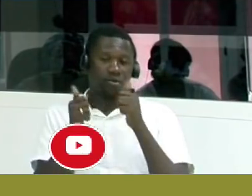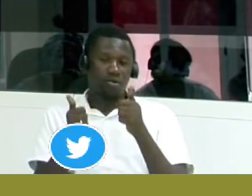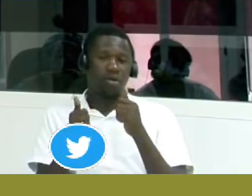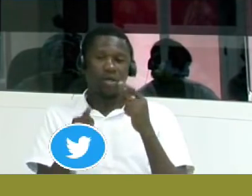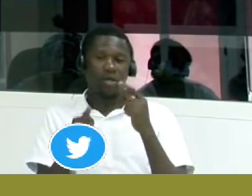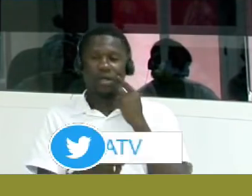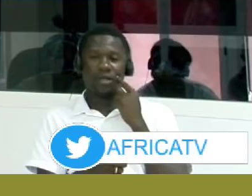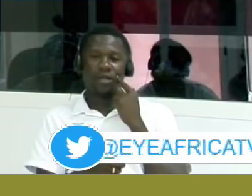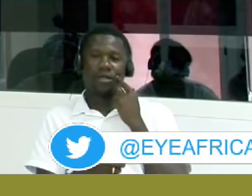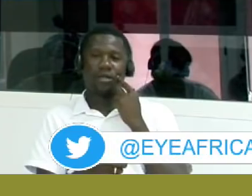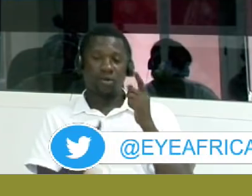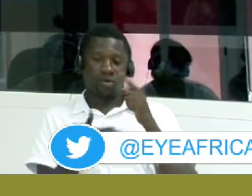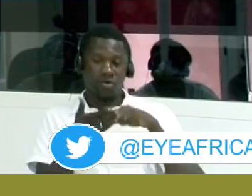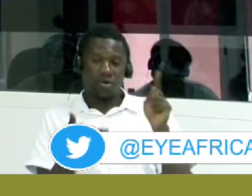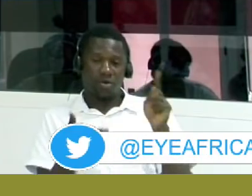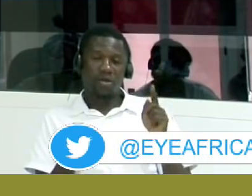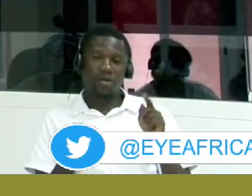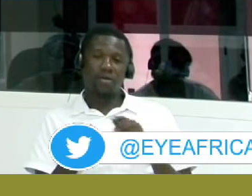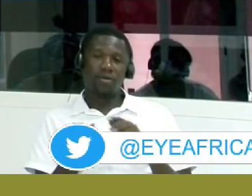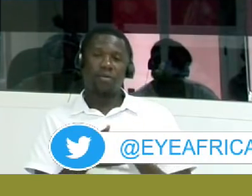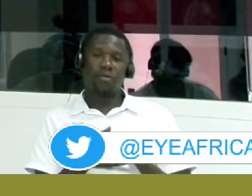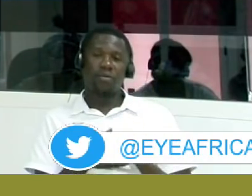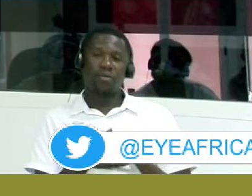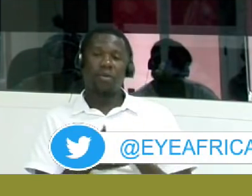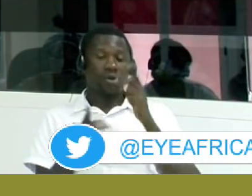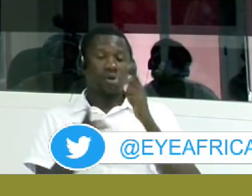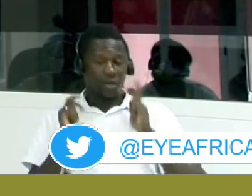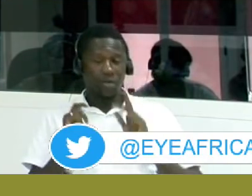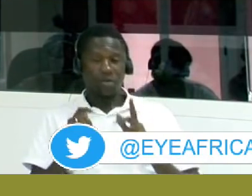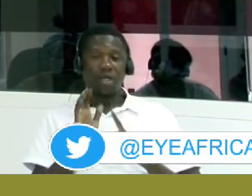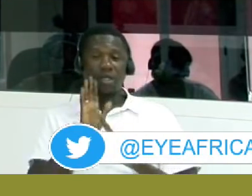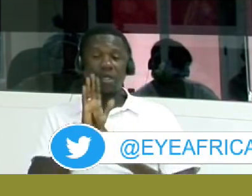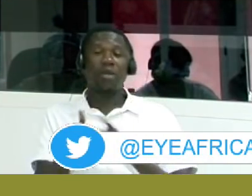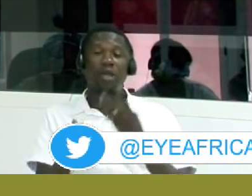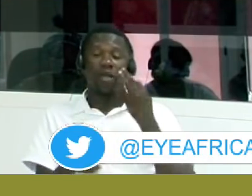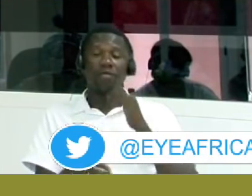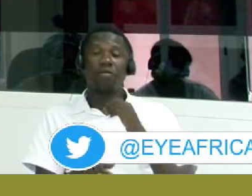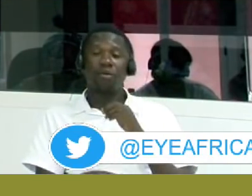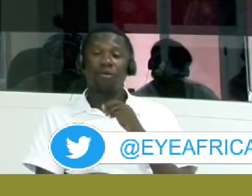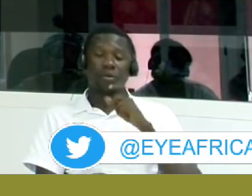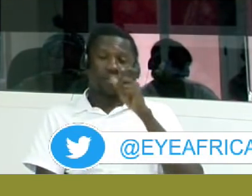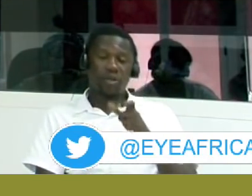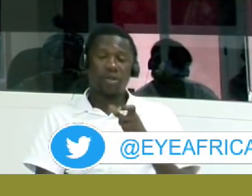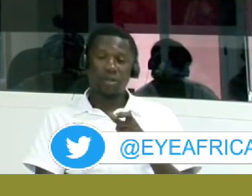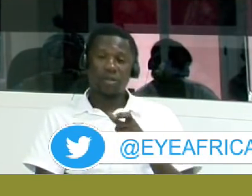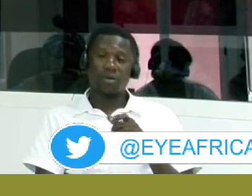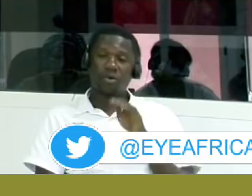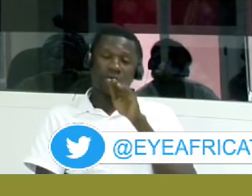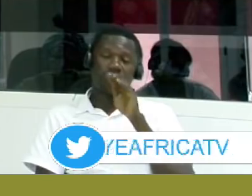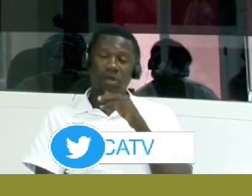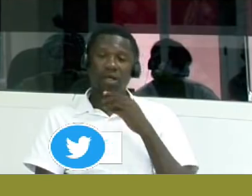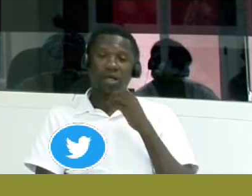correct? But counsel, if somebody calls you and say congratulations, what do you tell them? Don't congratulate